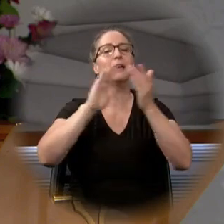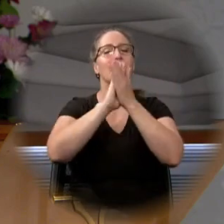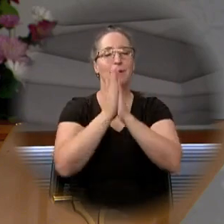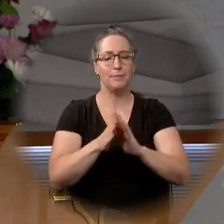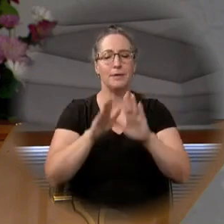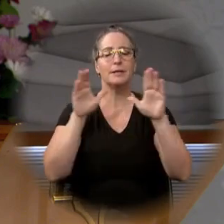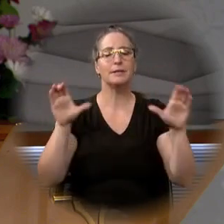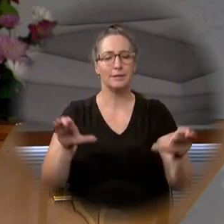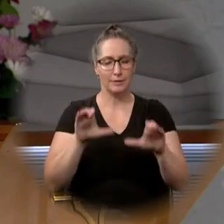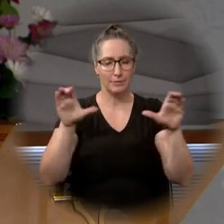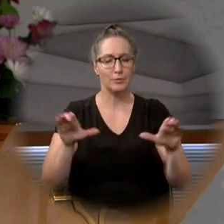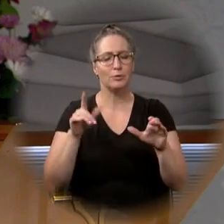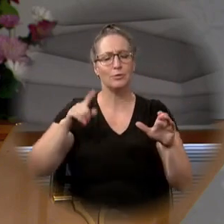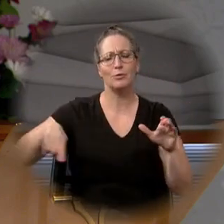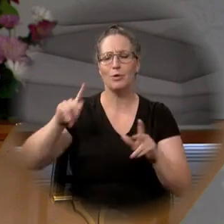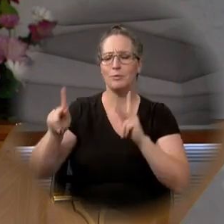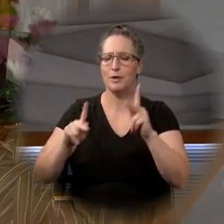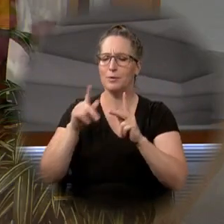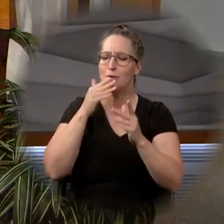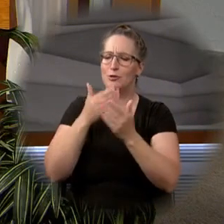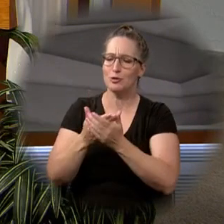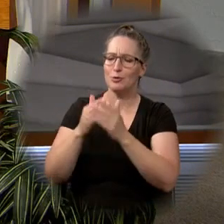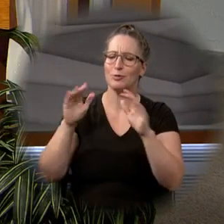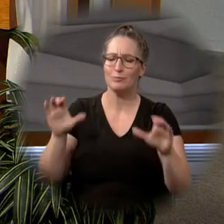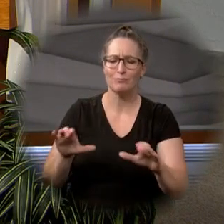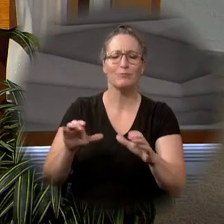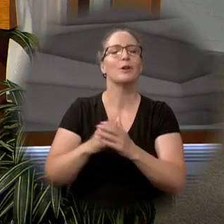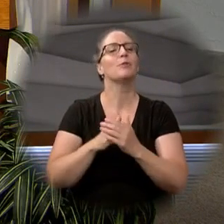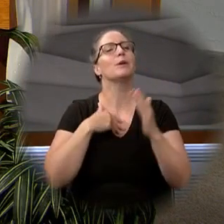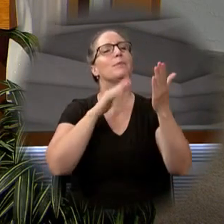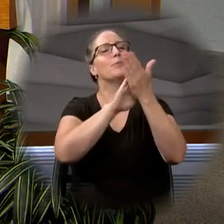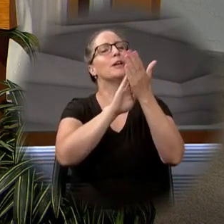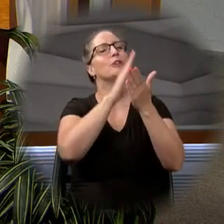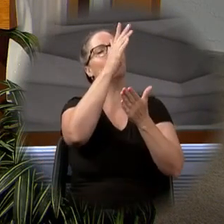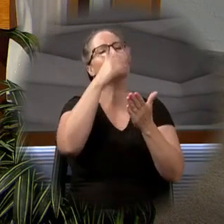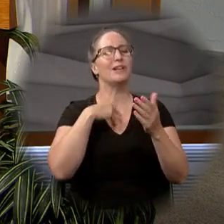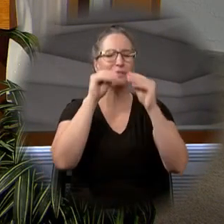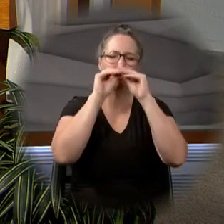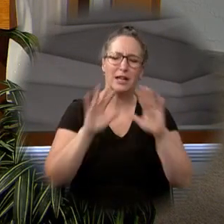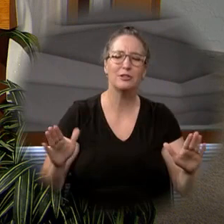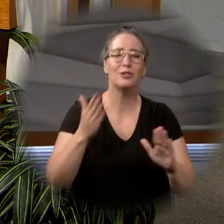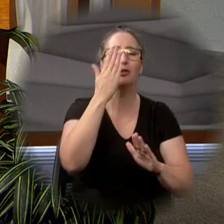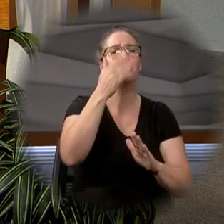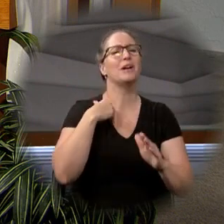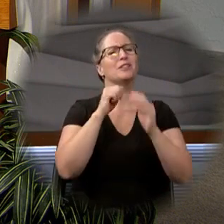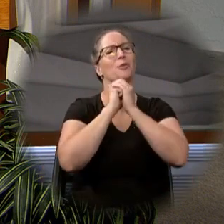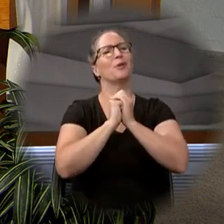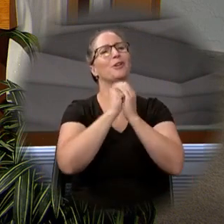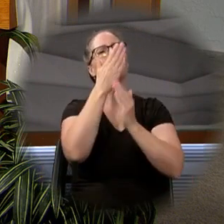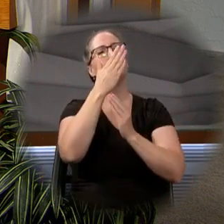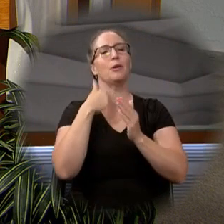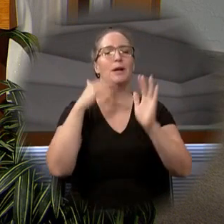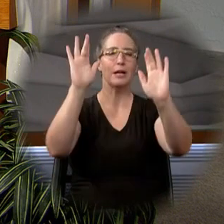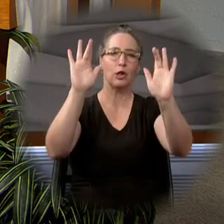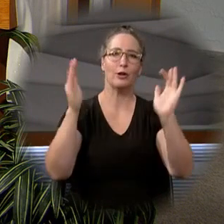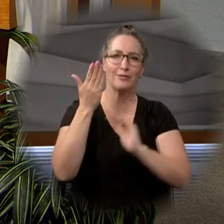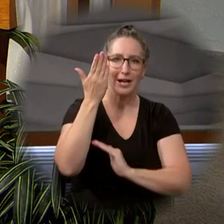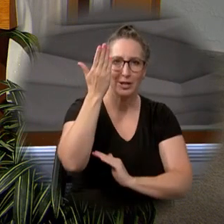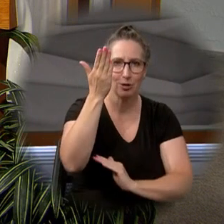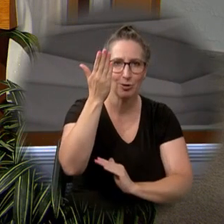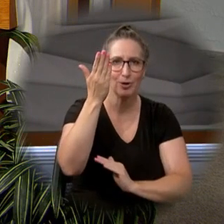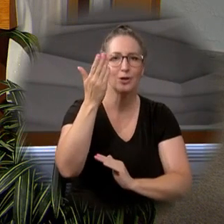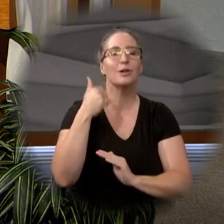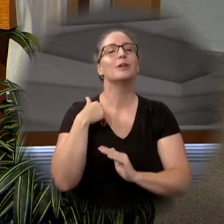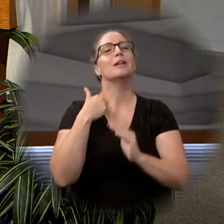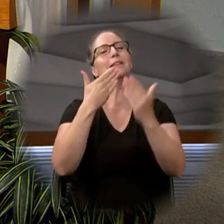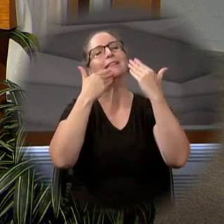highest, and on earth peace to people of goodwill. We praise you, we bless you, we adore you, we glorify